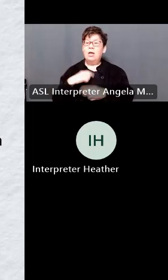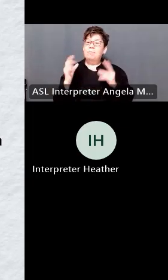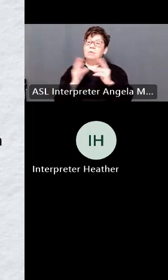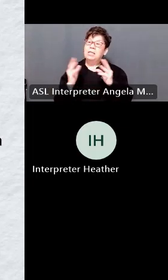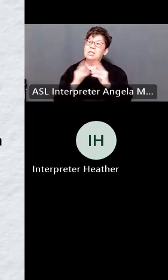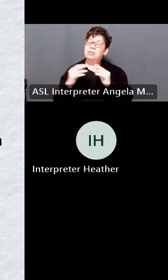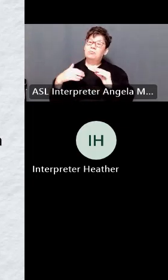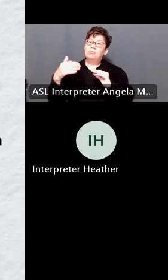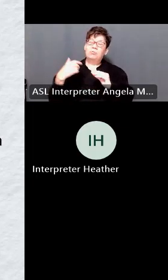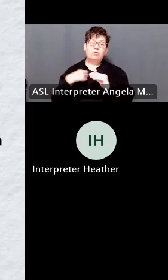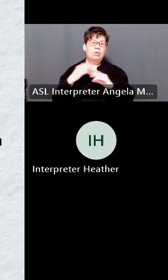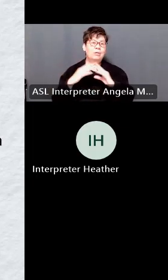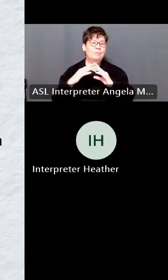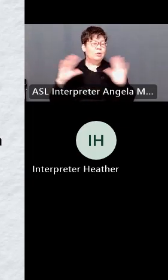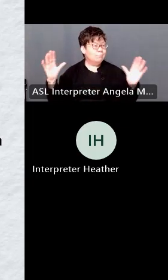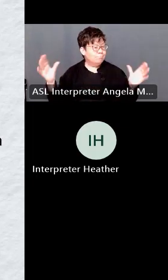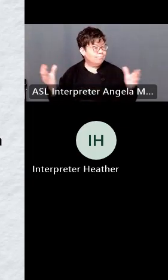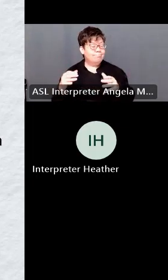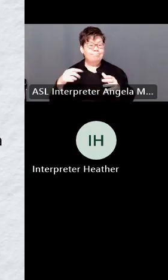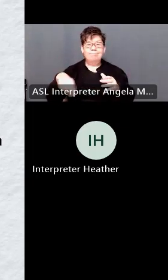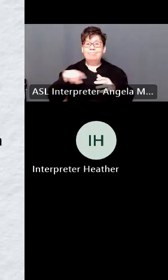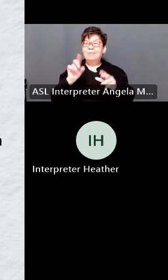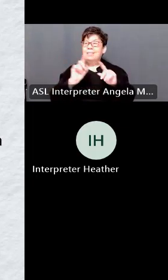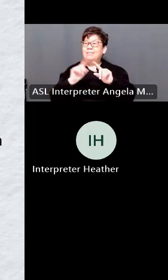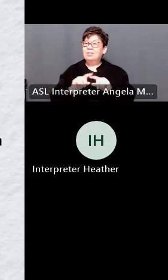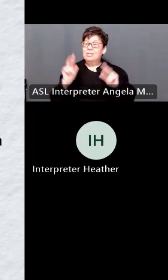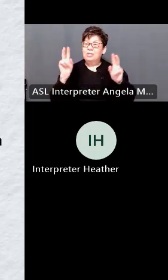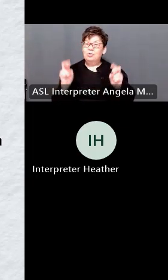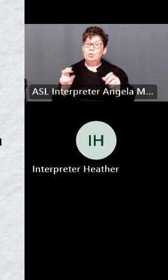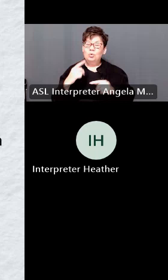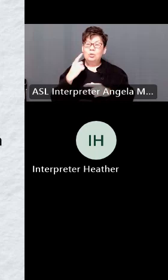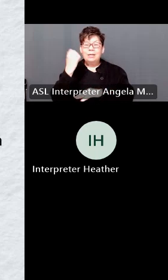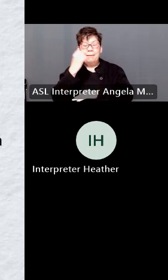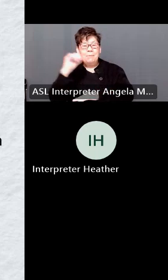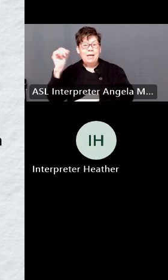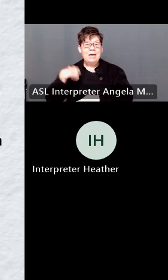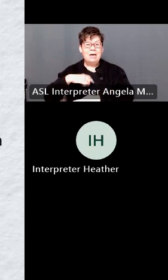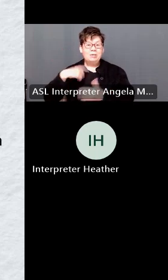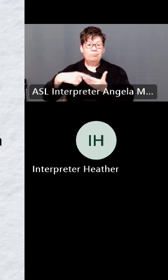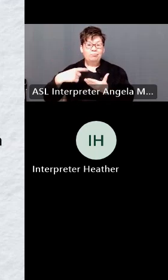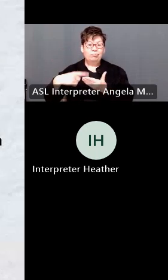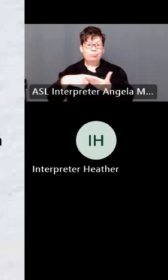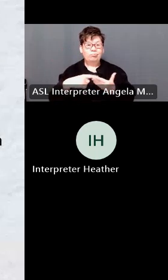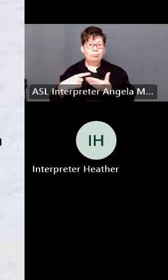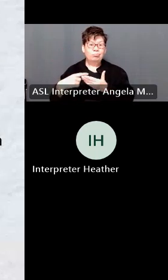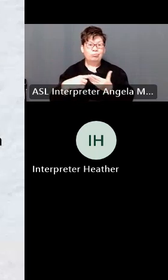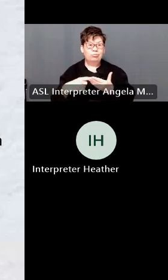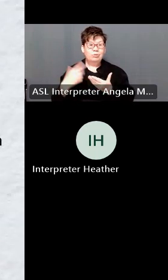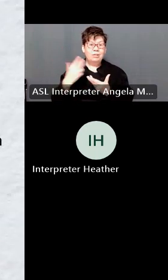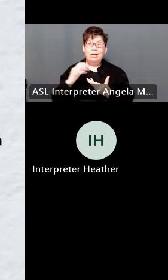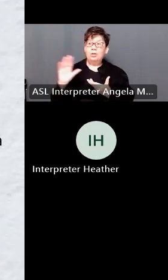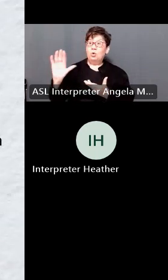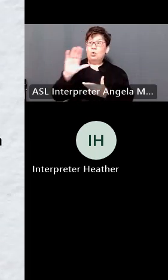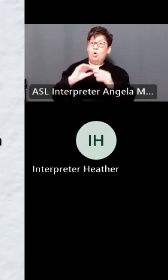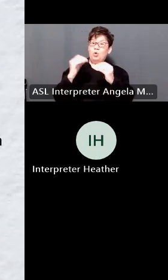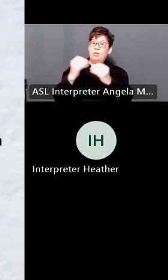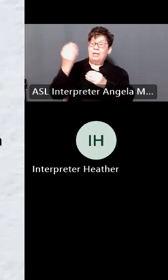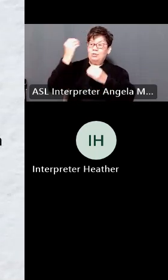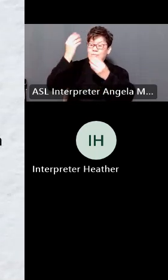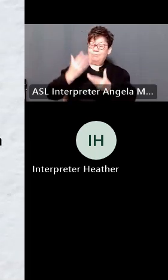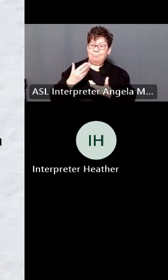together as a community and just talk about different things going on with the campaign, as well as what you're doing in your organization. Amplify